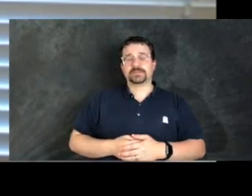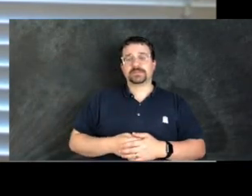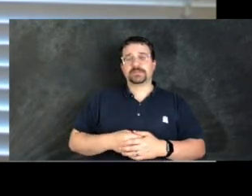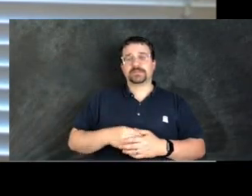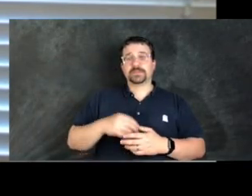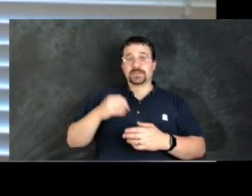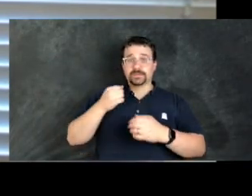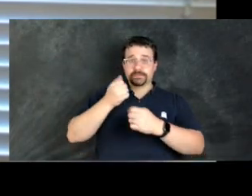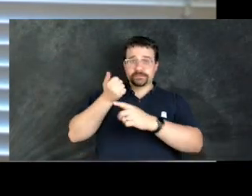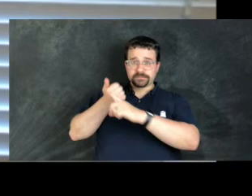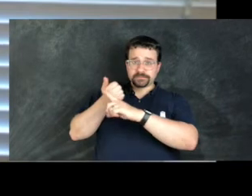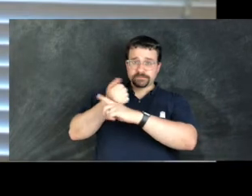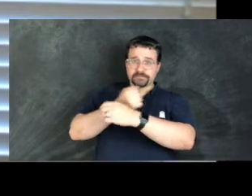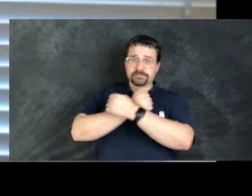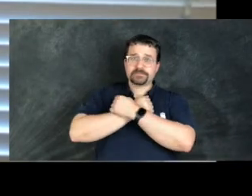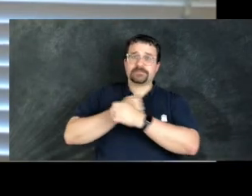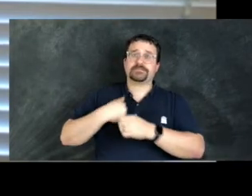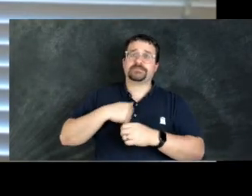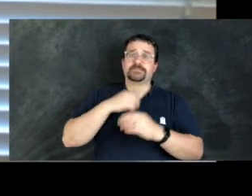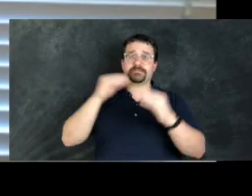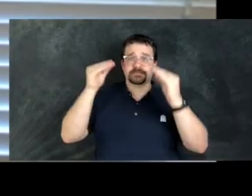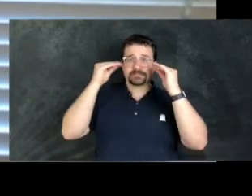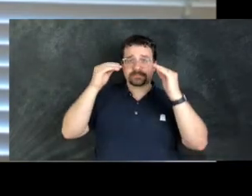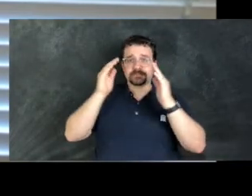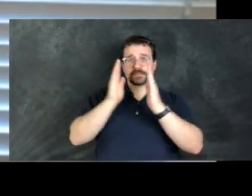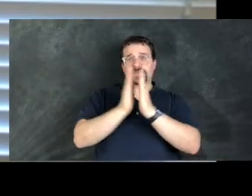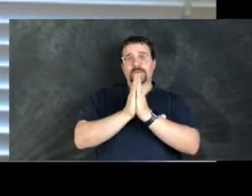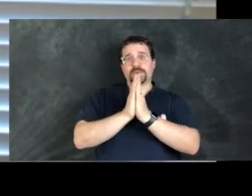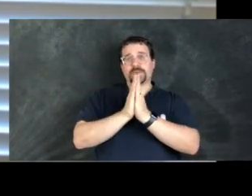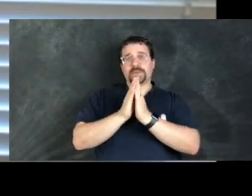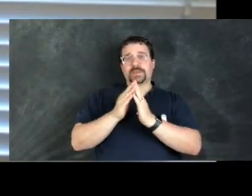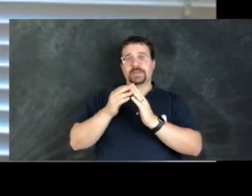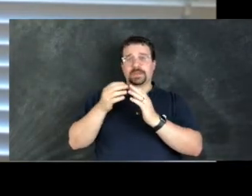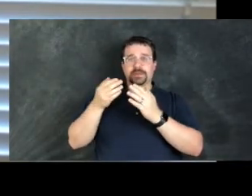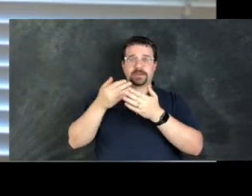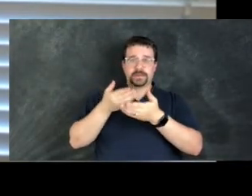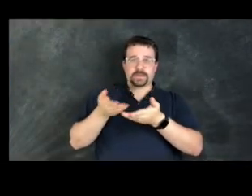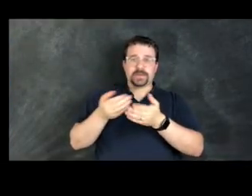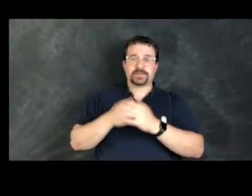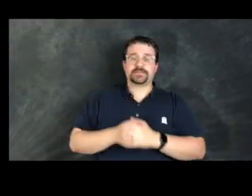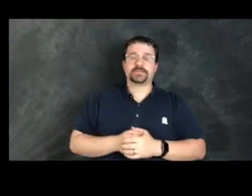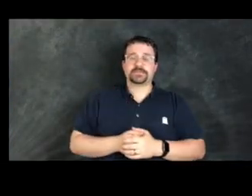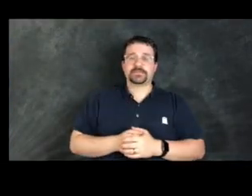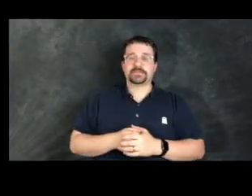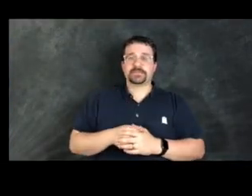and who loves us and taught us to pray this way.